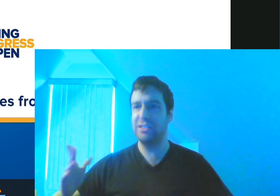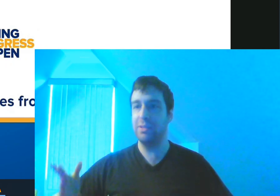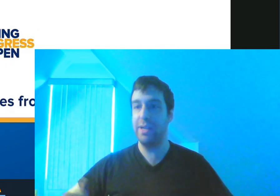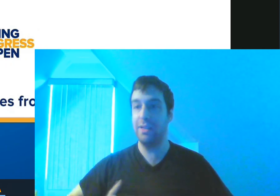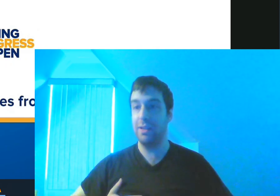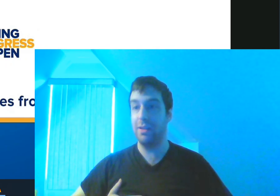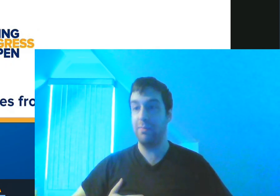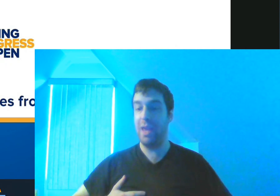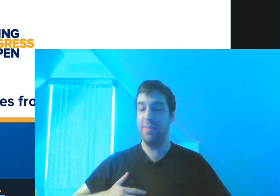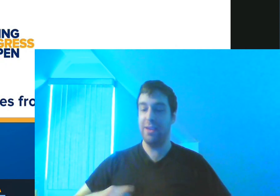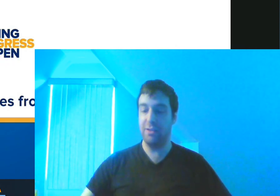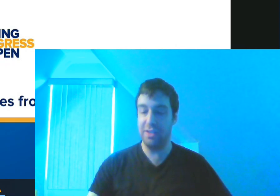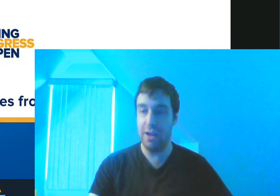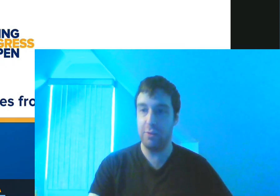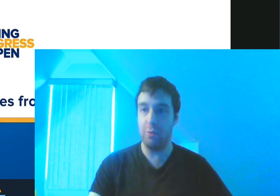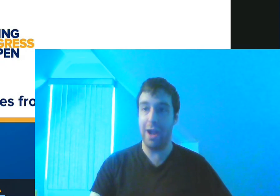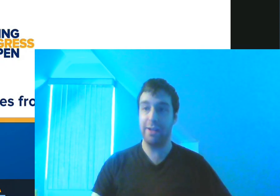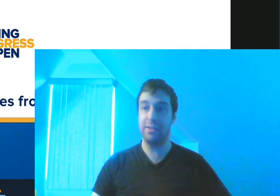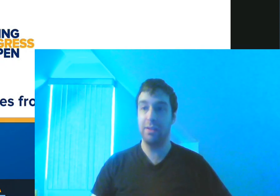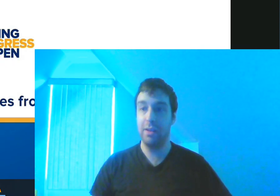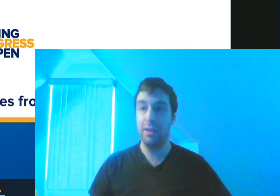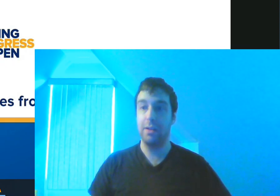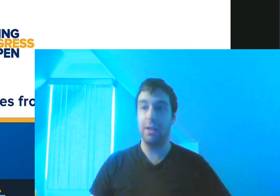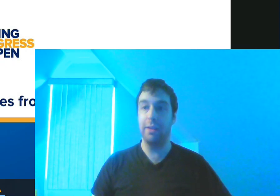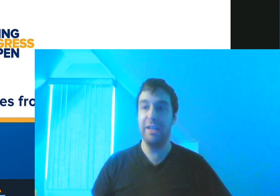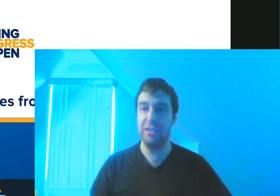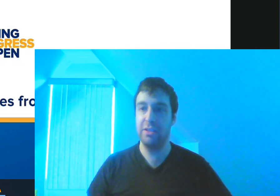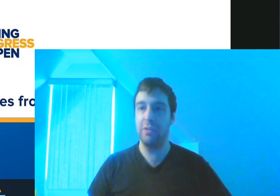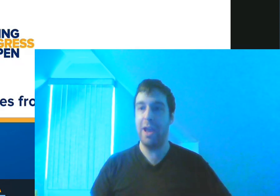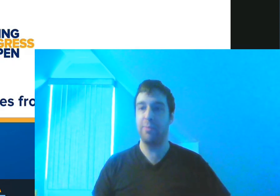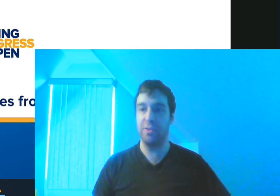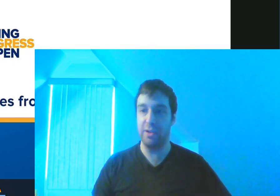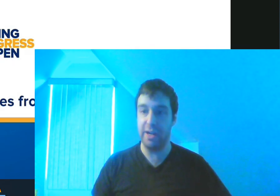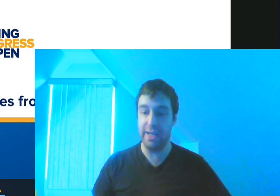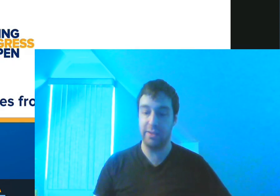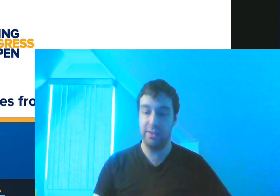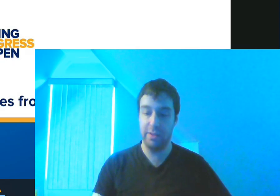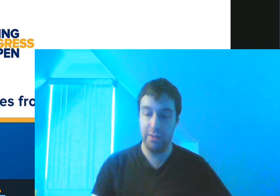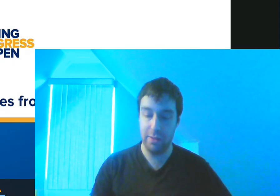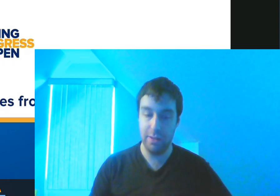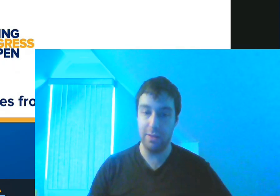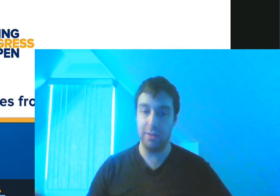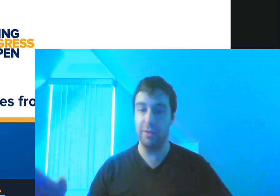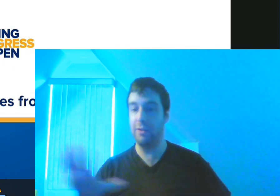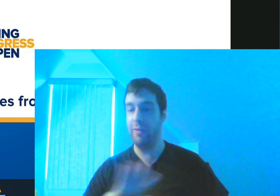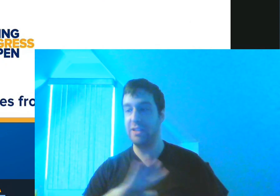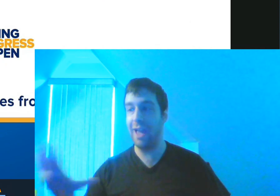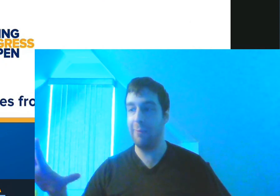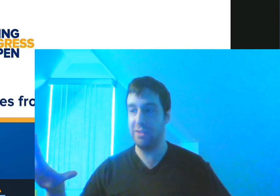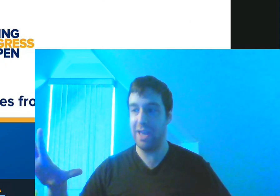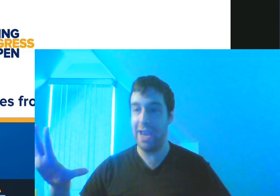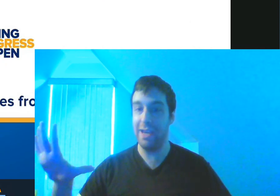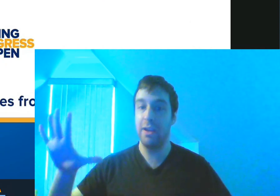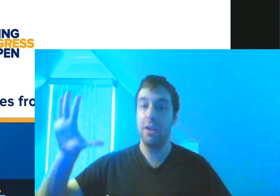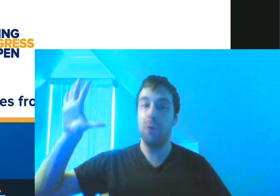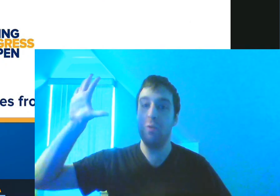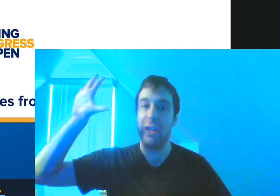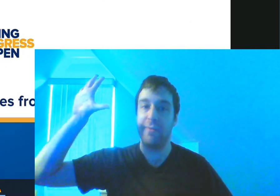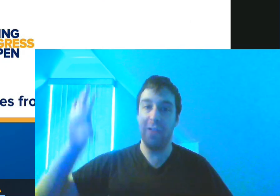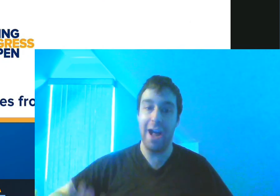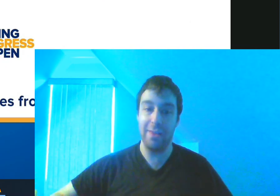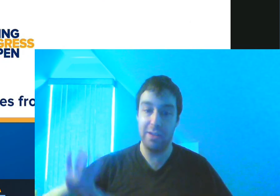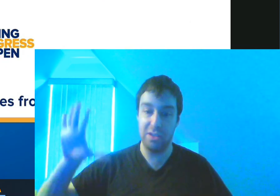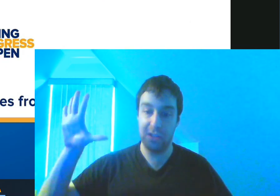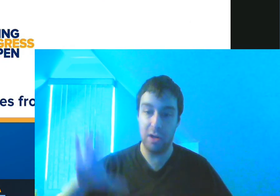an estimate, maybe it'll sound correct, at least until April 30th. The earliest I would say we